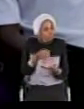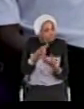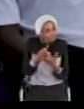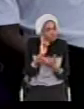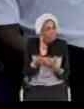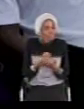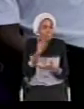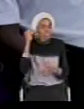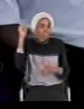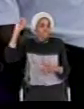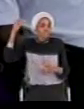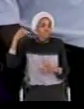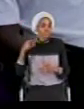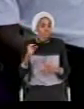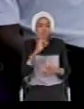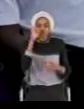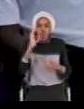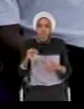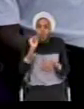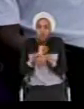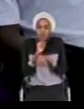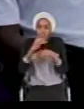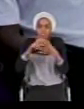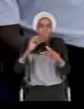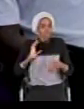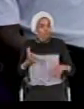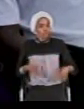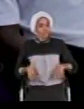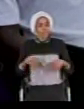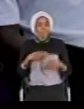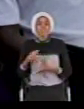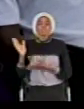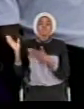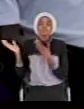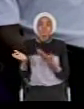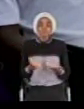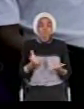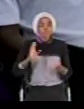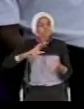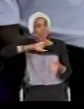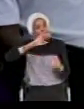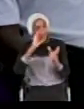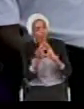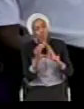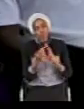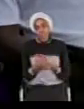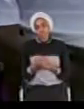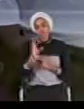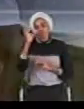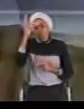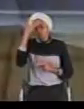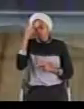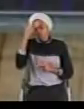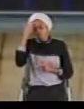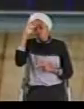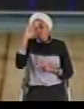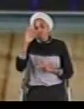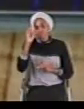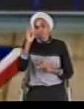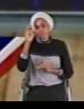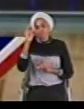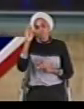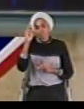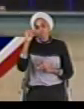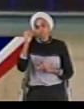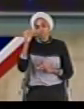God worked in our lives, and it brought conversion. In Romans chapter 3, verse